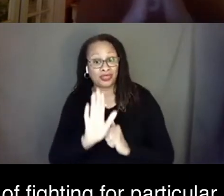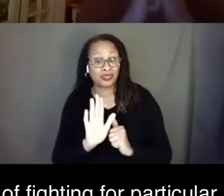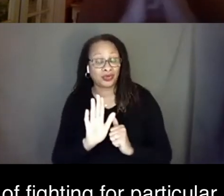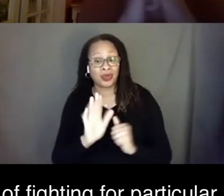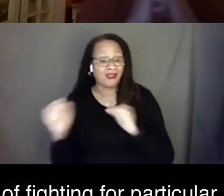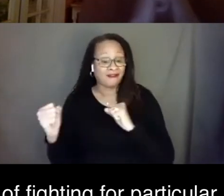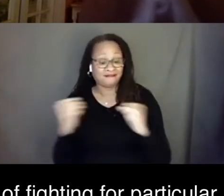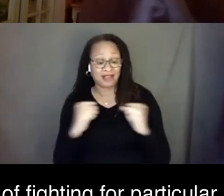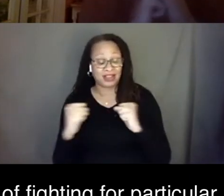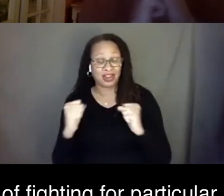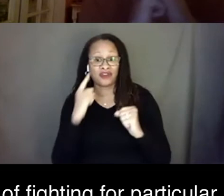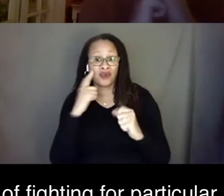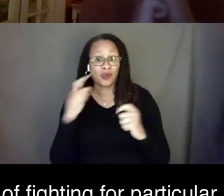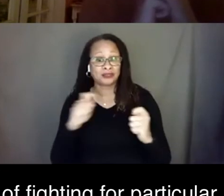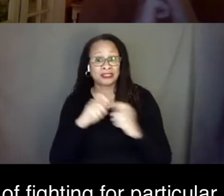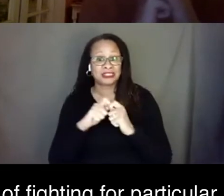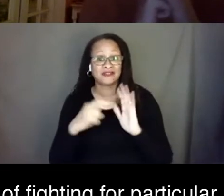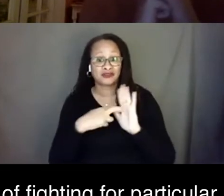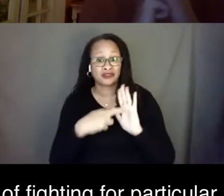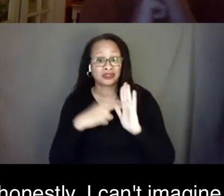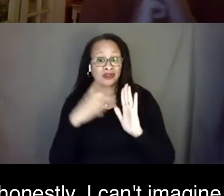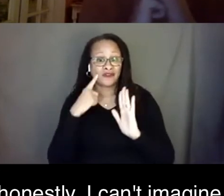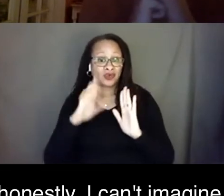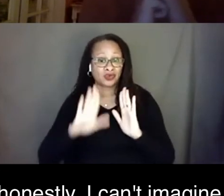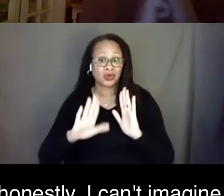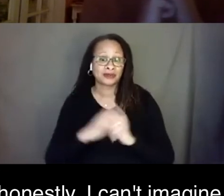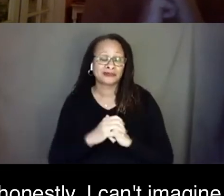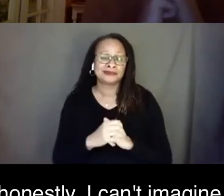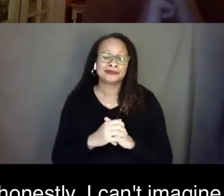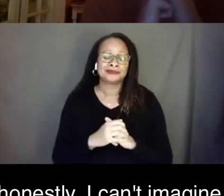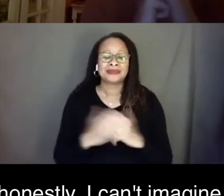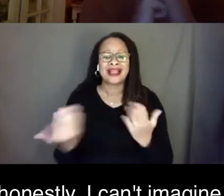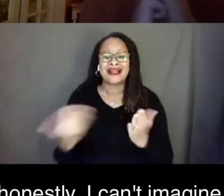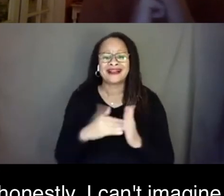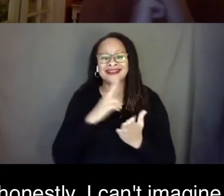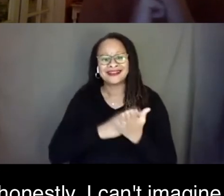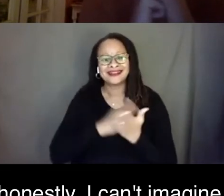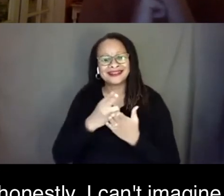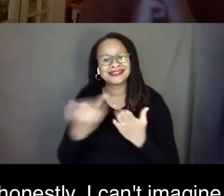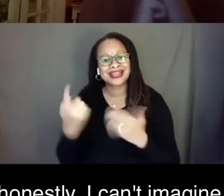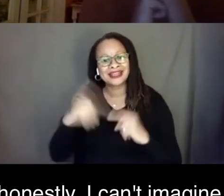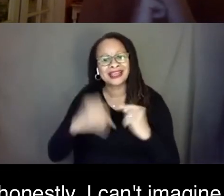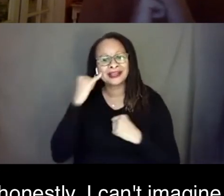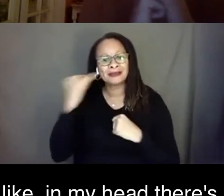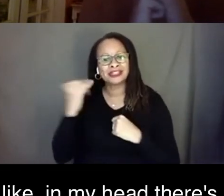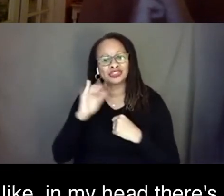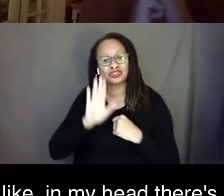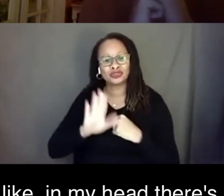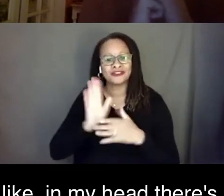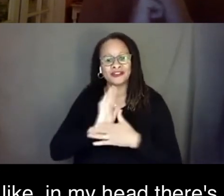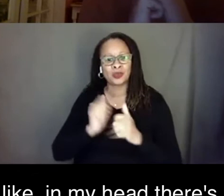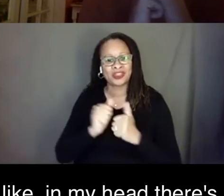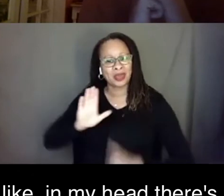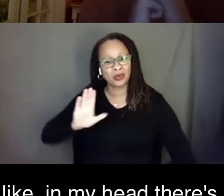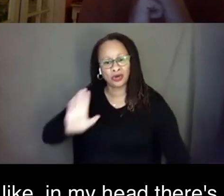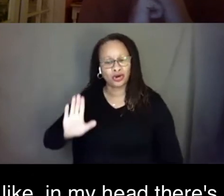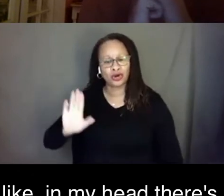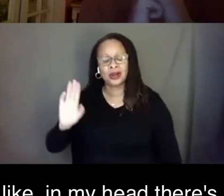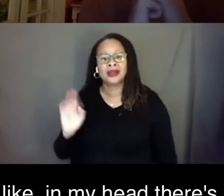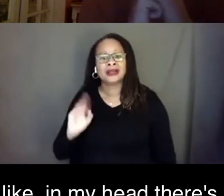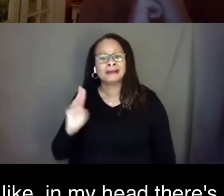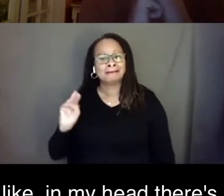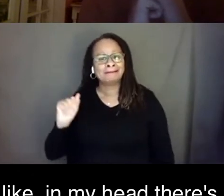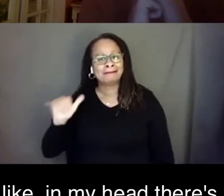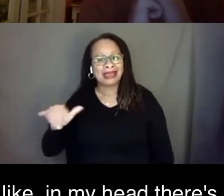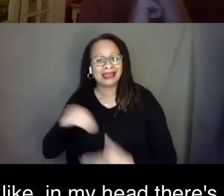fighting for particular representation for your, I mean, I honestly, I can't imagine your film without her in it. Like in my head, there's